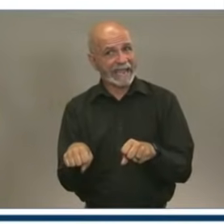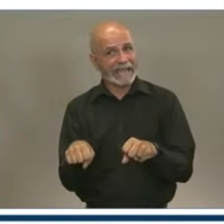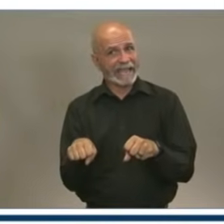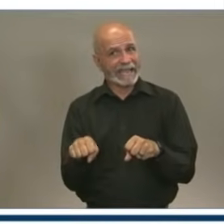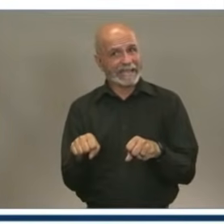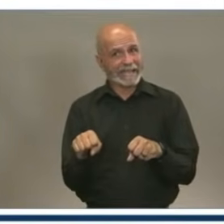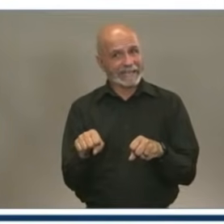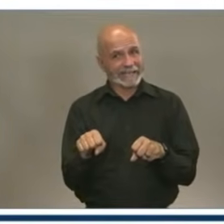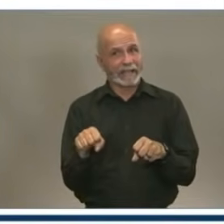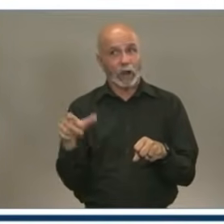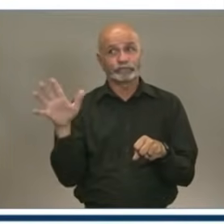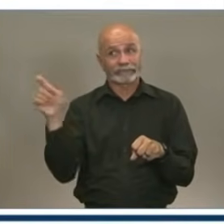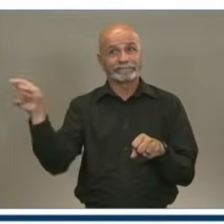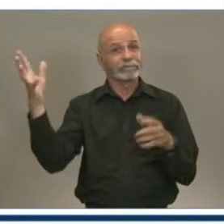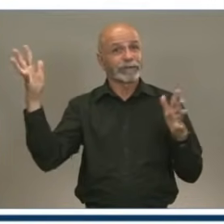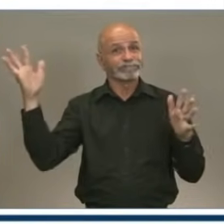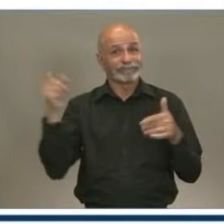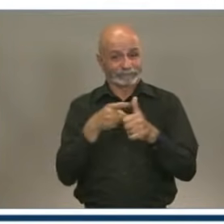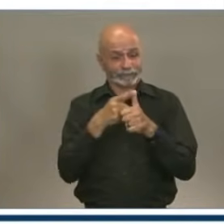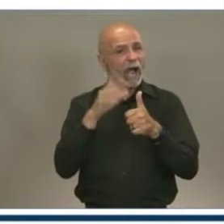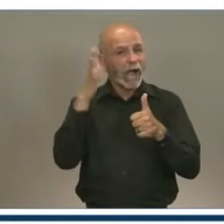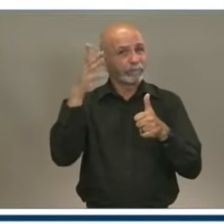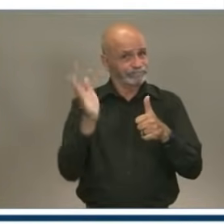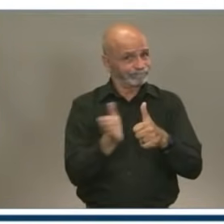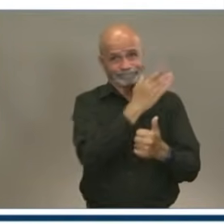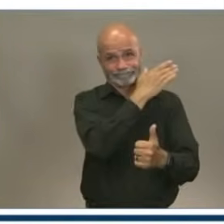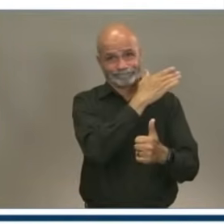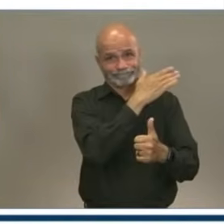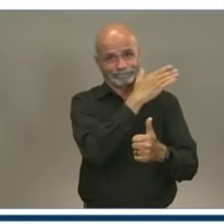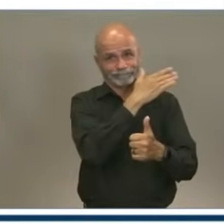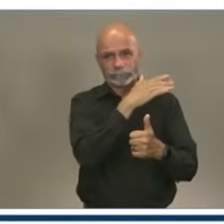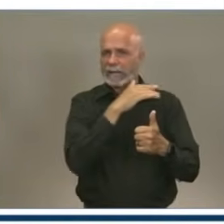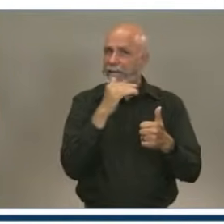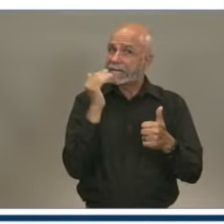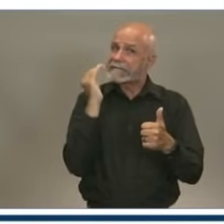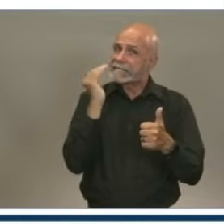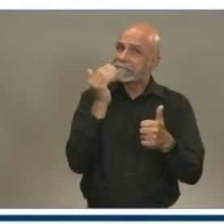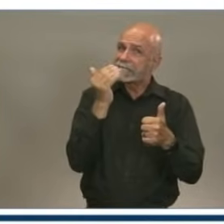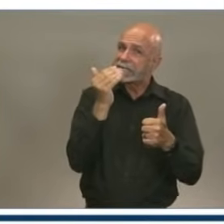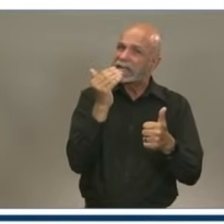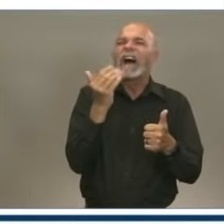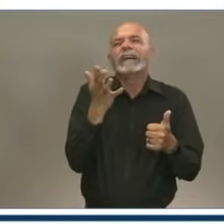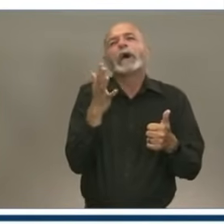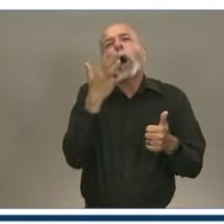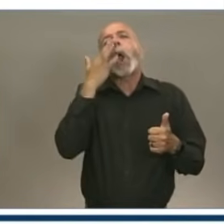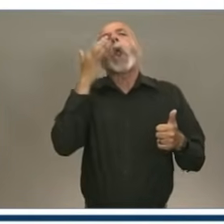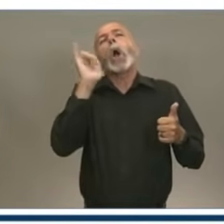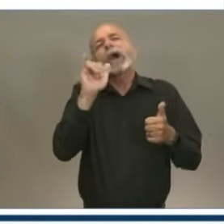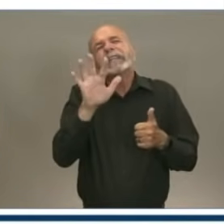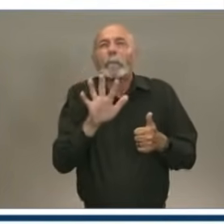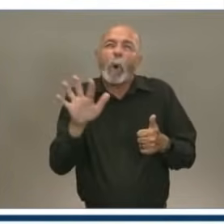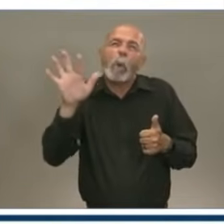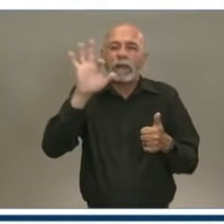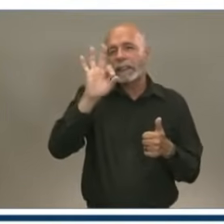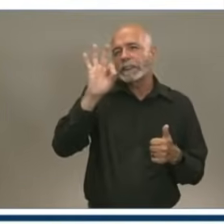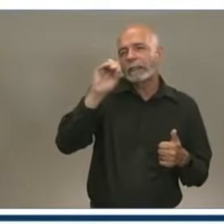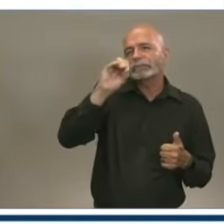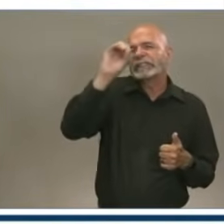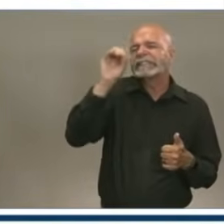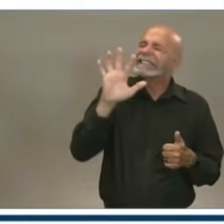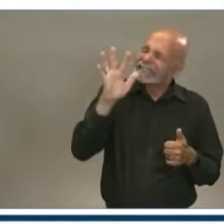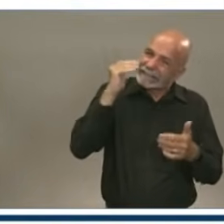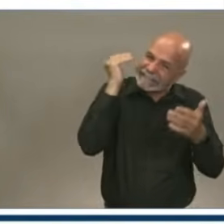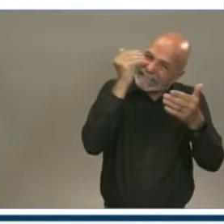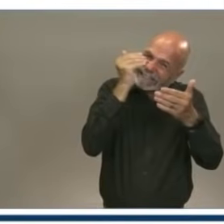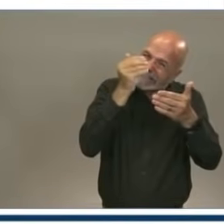have received their first dose. And so we're starting to get closer to that 90%. So we've always chosen a more aggressive target here